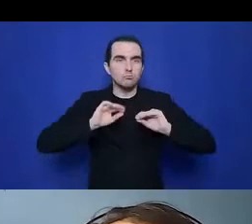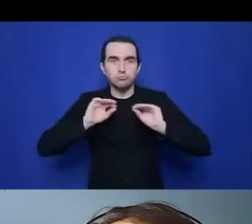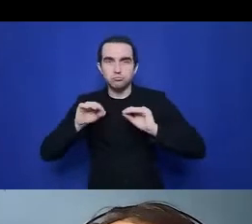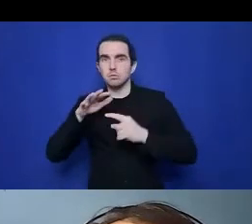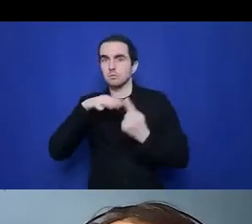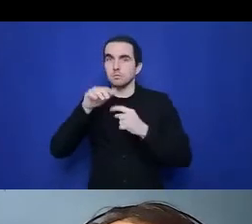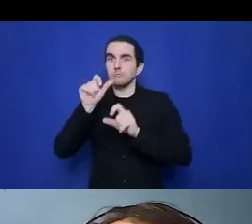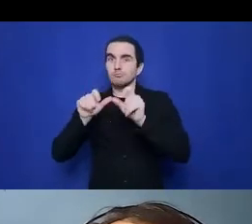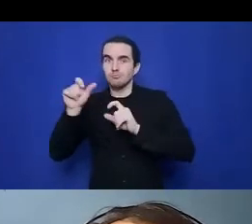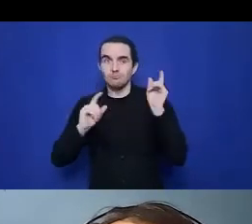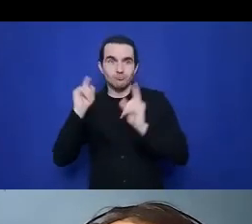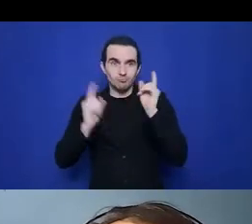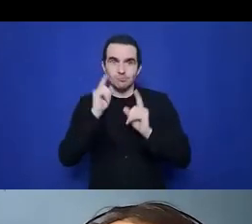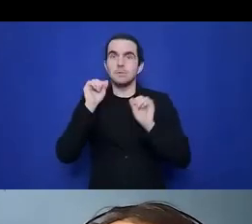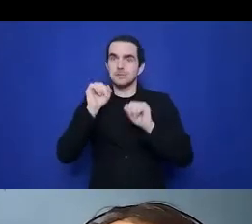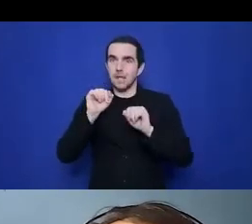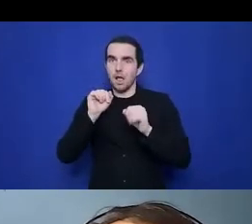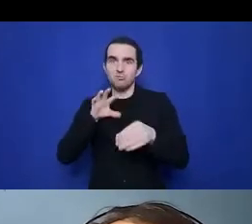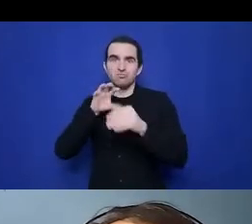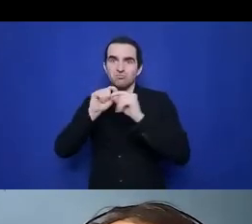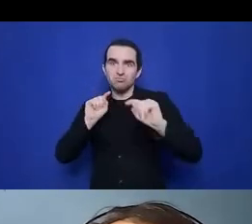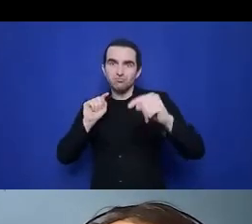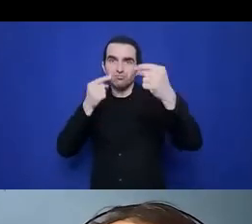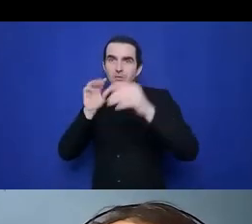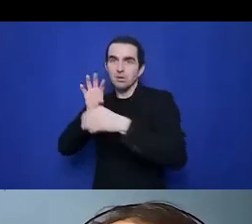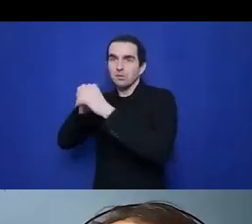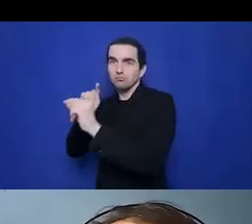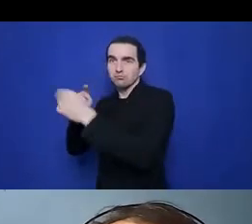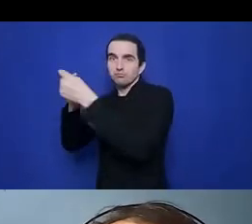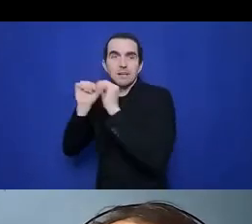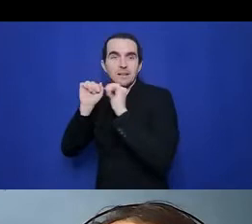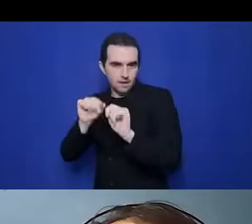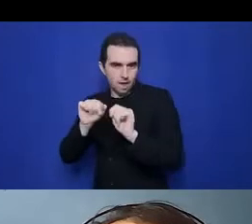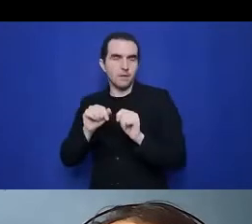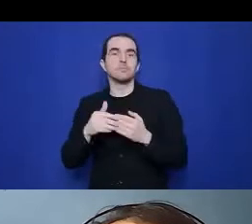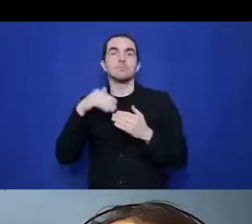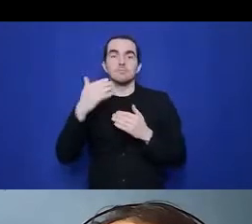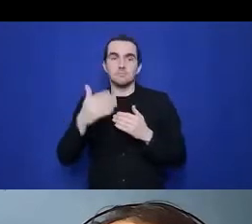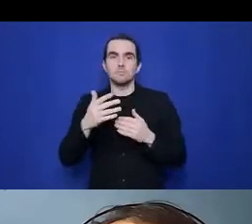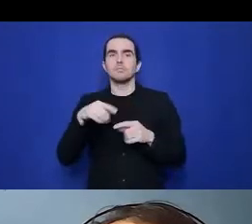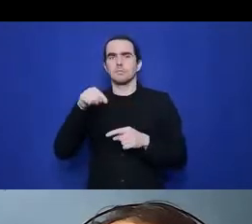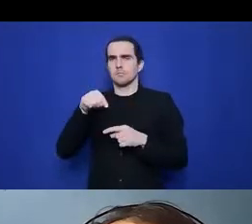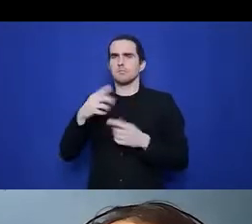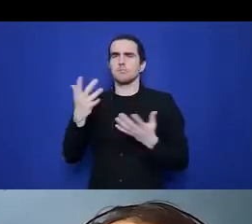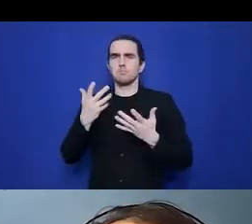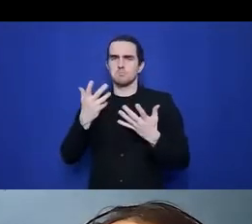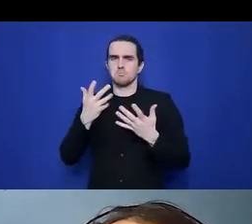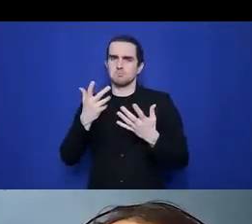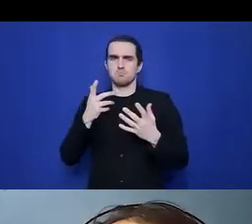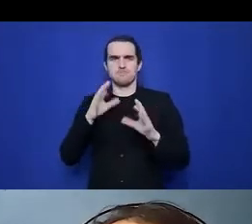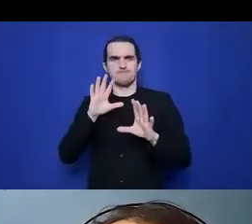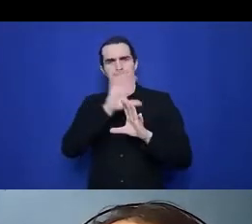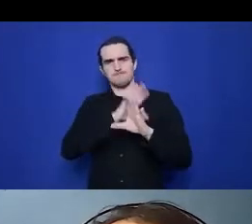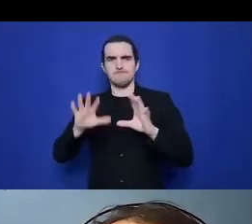Health, Physical Activity, and Disability. You can go to the next slide. So what